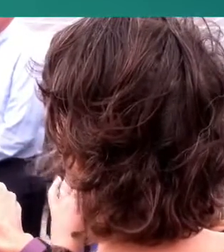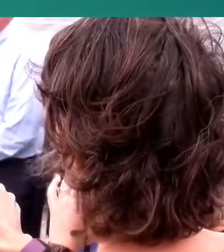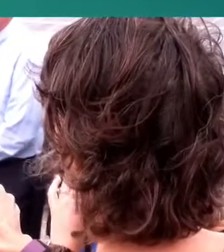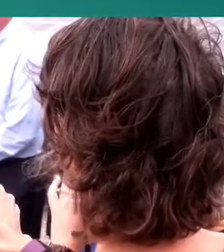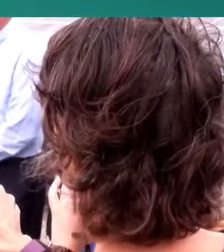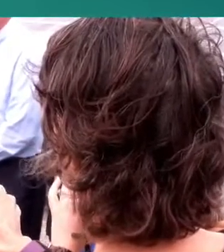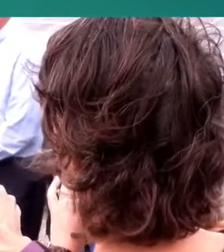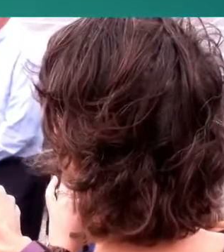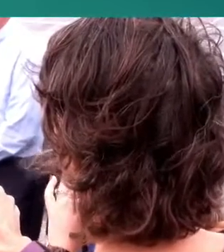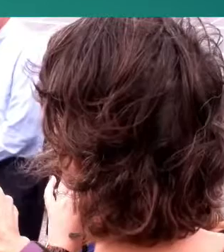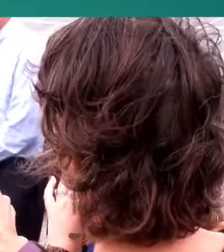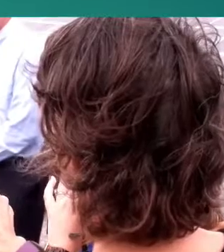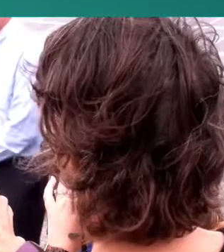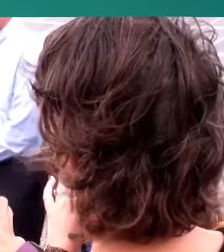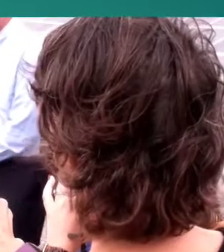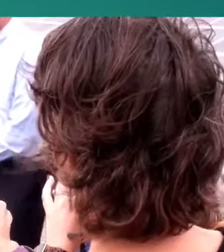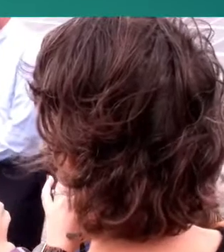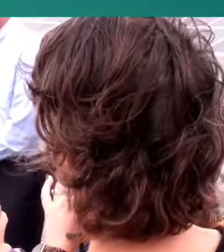There we go.